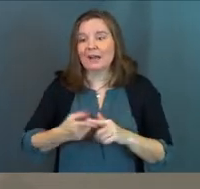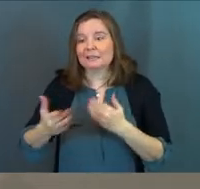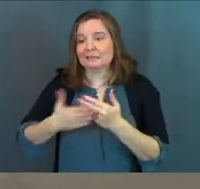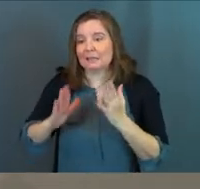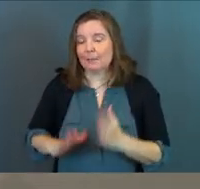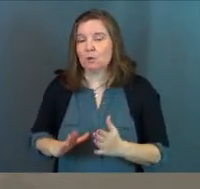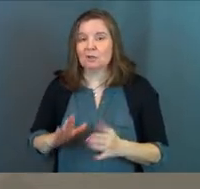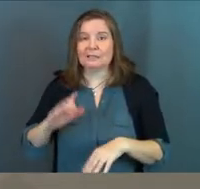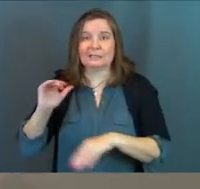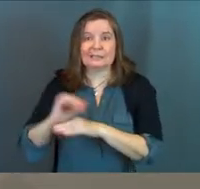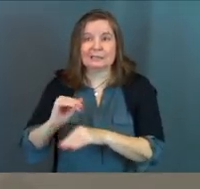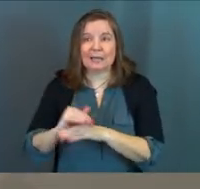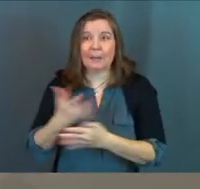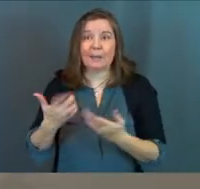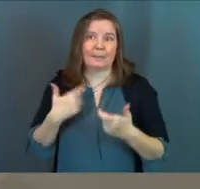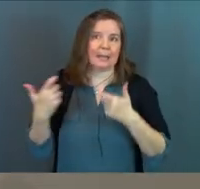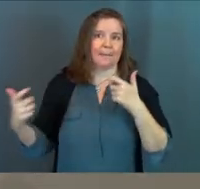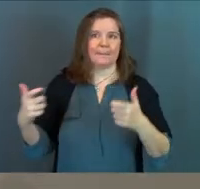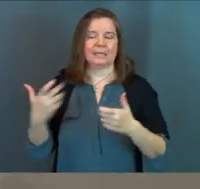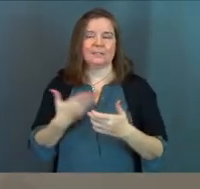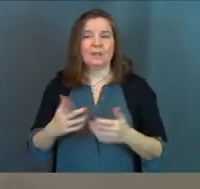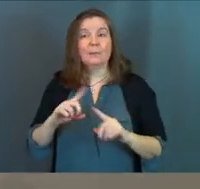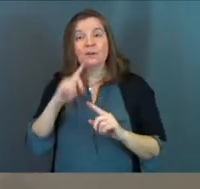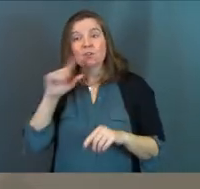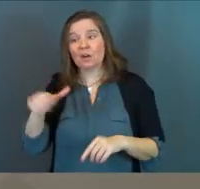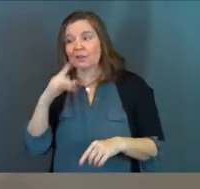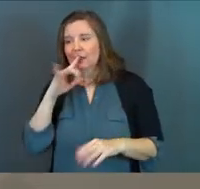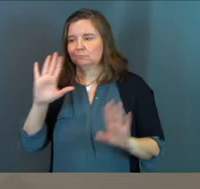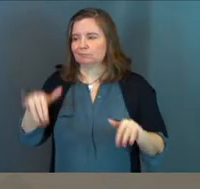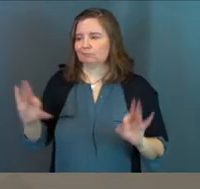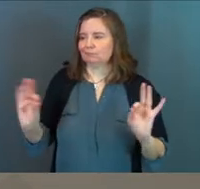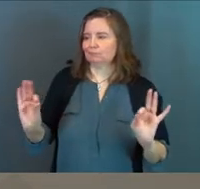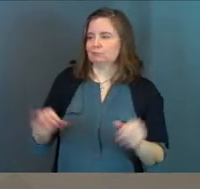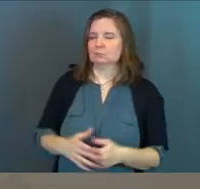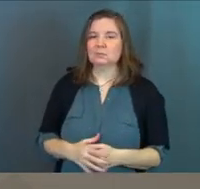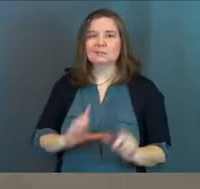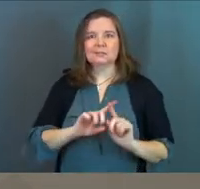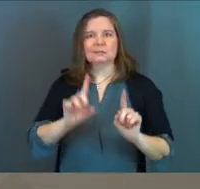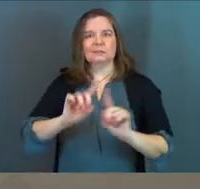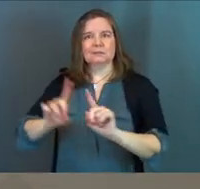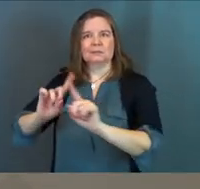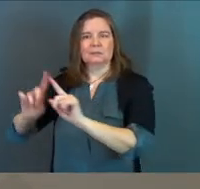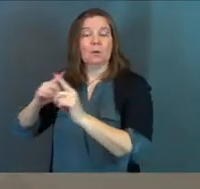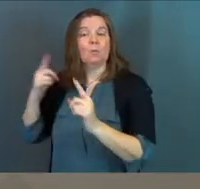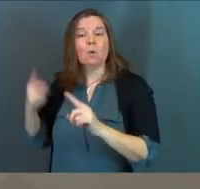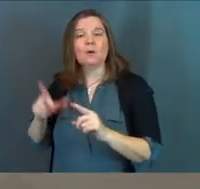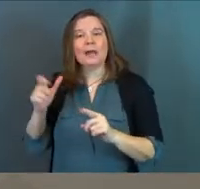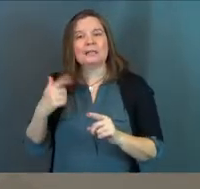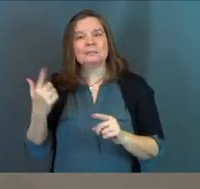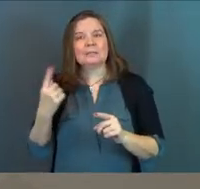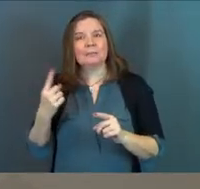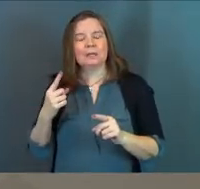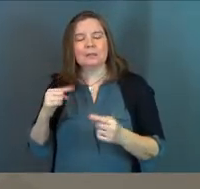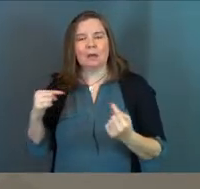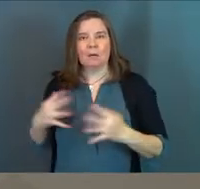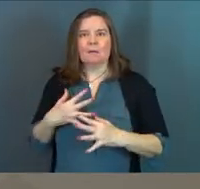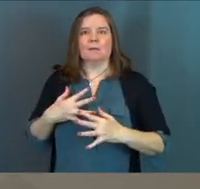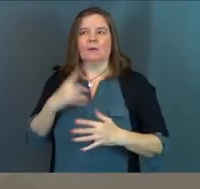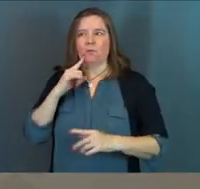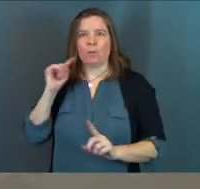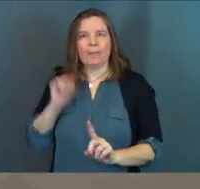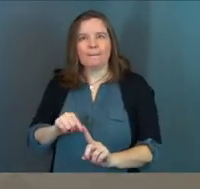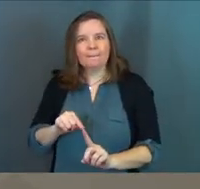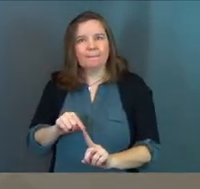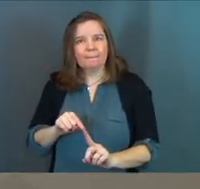in the neighborhood tonight might be a massive thing. But for another kid, it's not a massive thing. The point is, there's got to be sting to it for